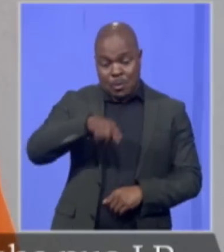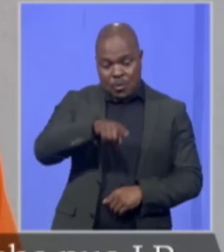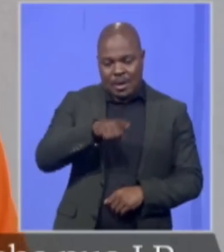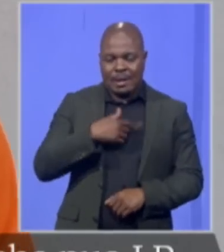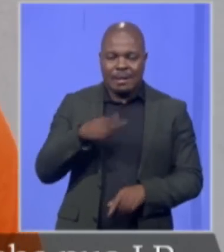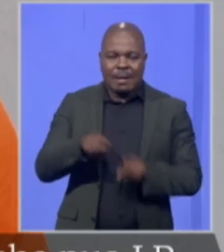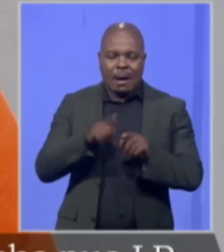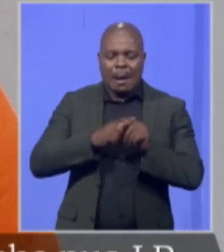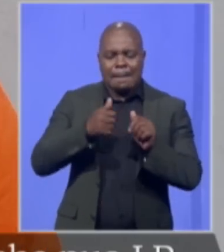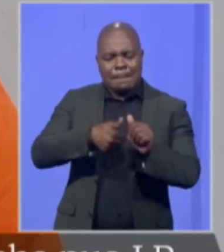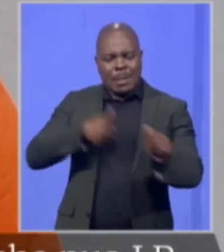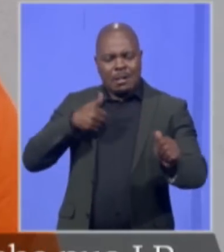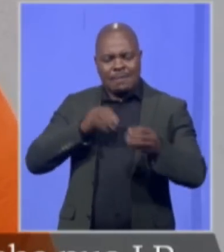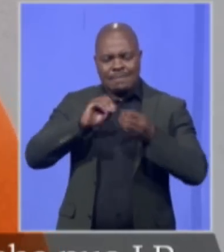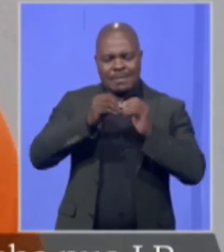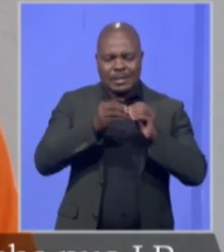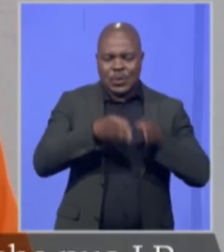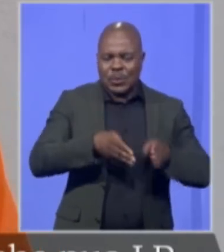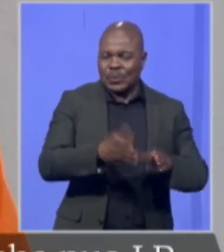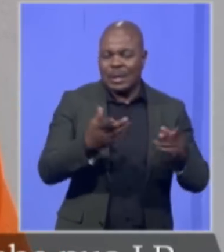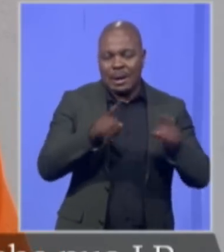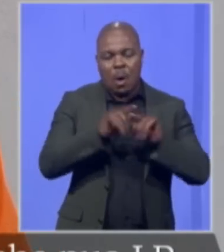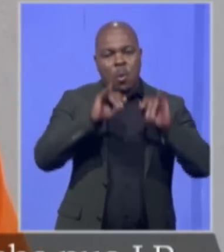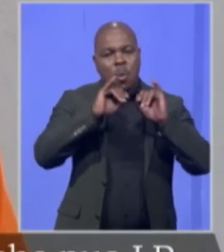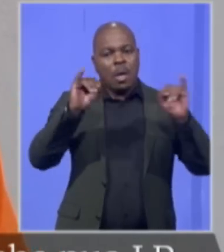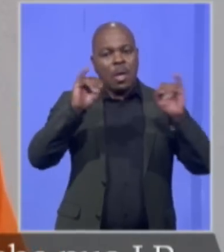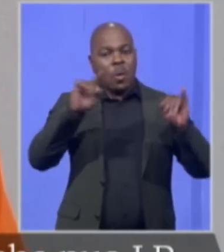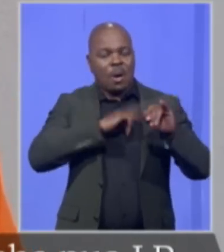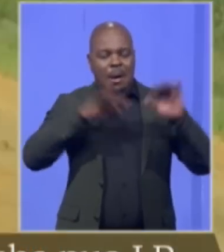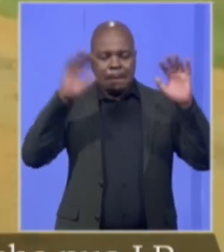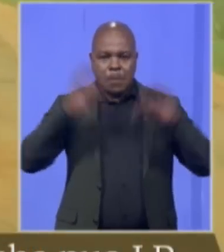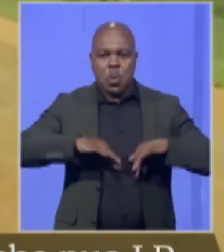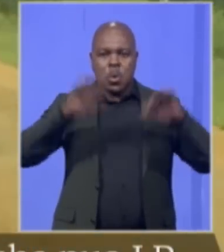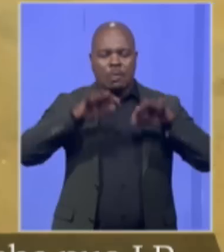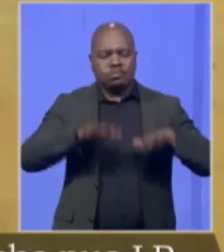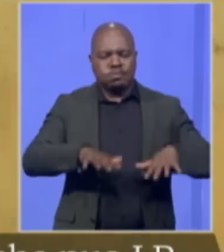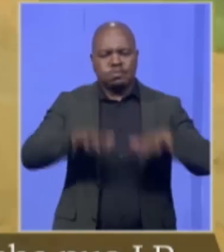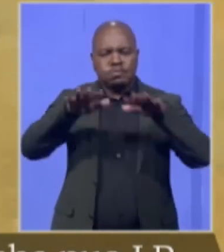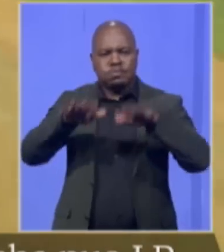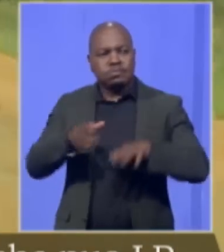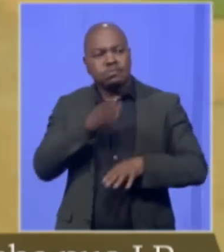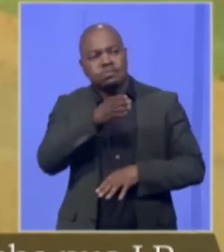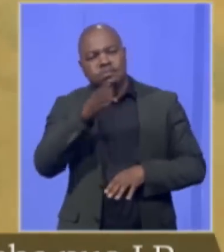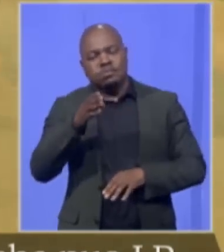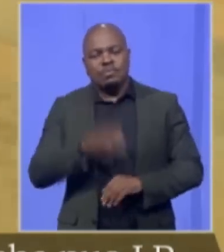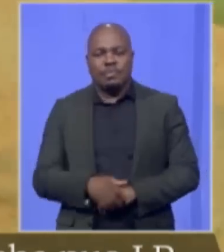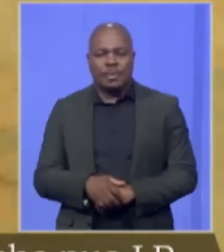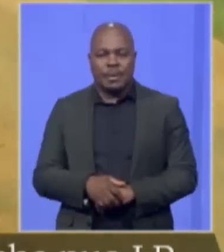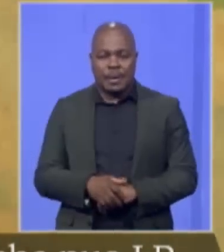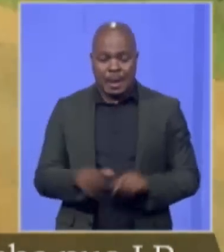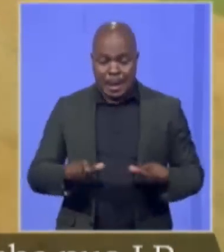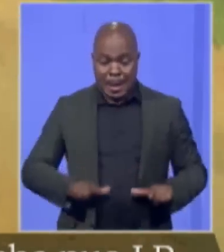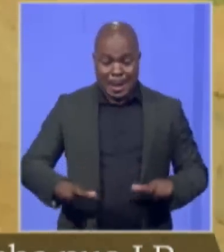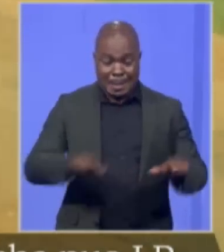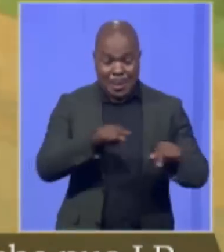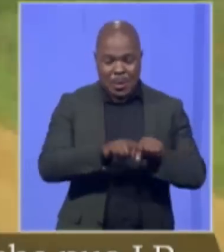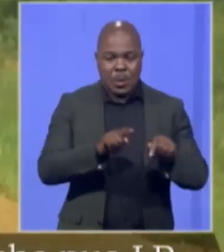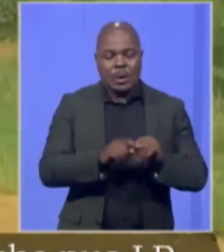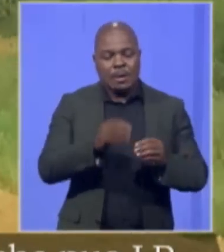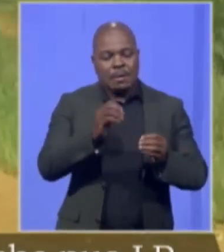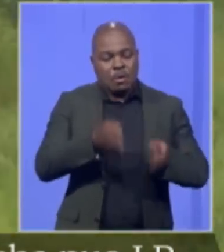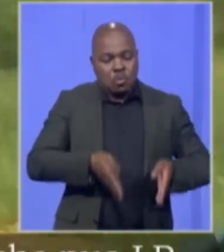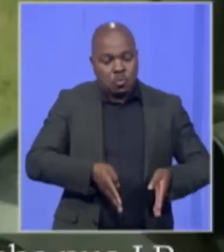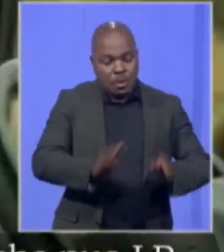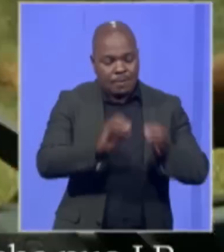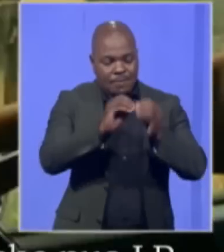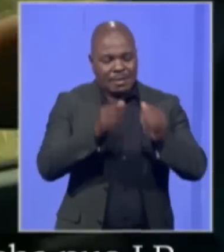maintenance backlog, and the met has worsened by the floods. Limpopo ina le tshalelo morago ya paakanyo ya